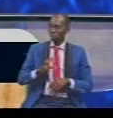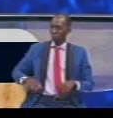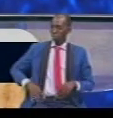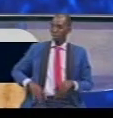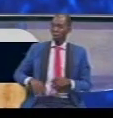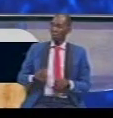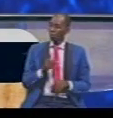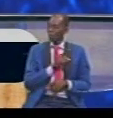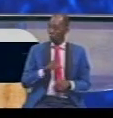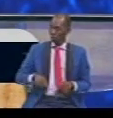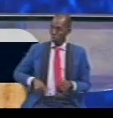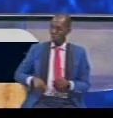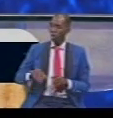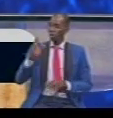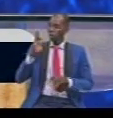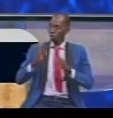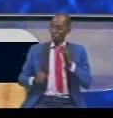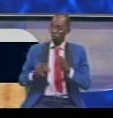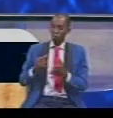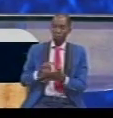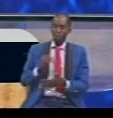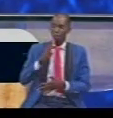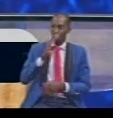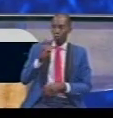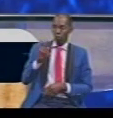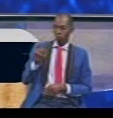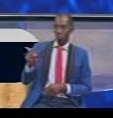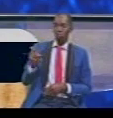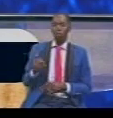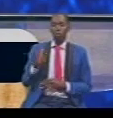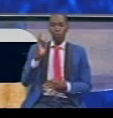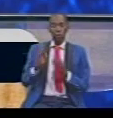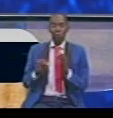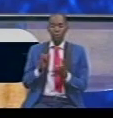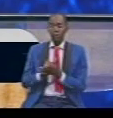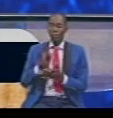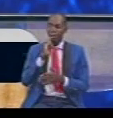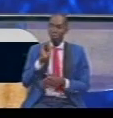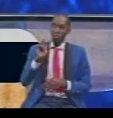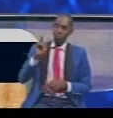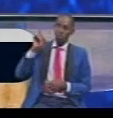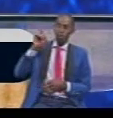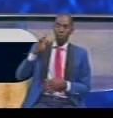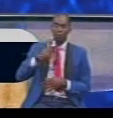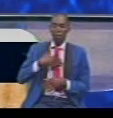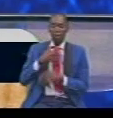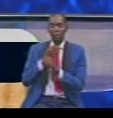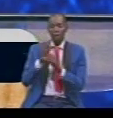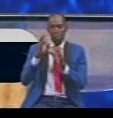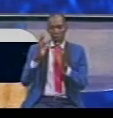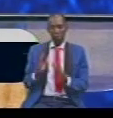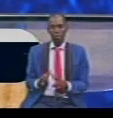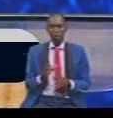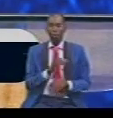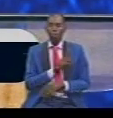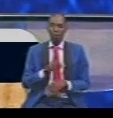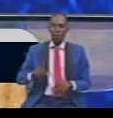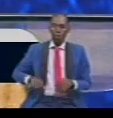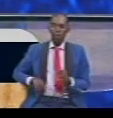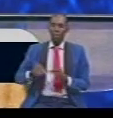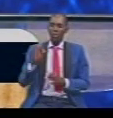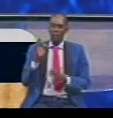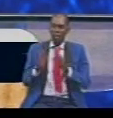Lord, if it be thou, if that's you, my Savior, Lord, if it